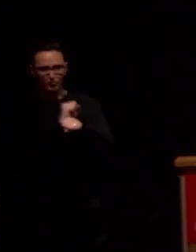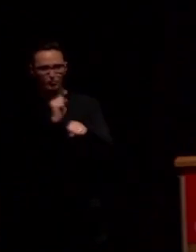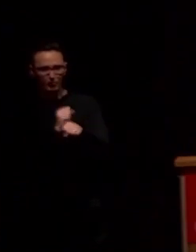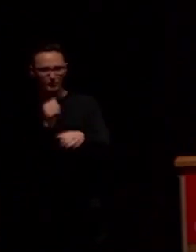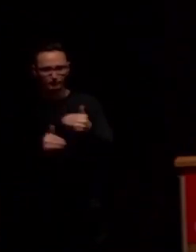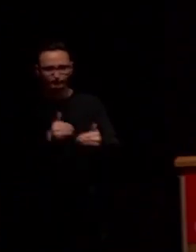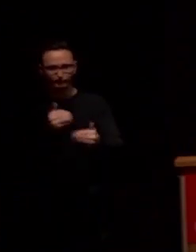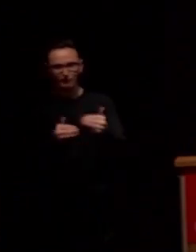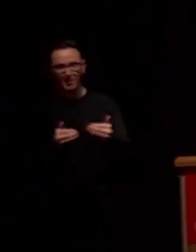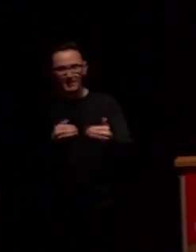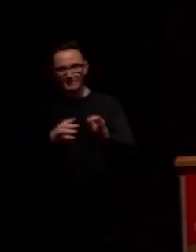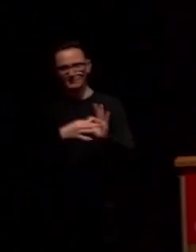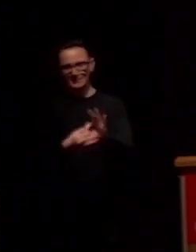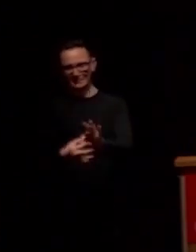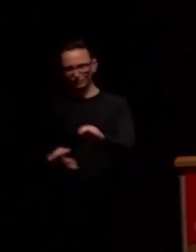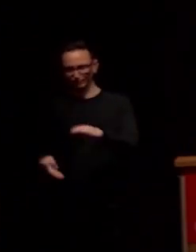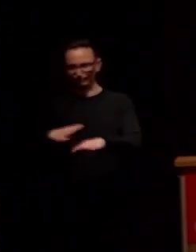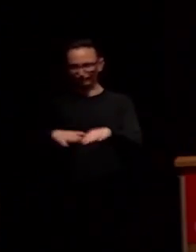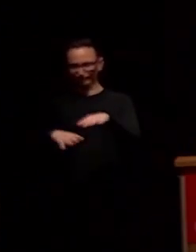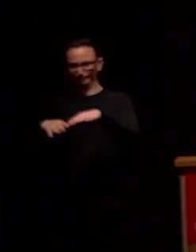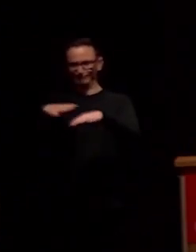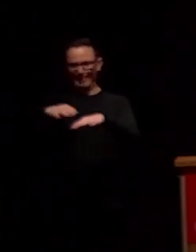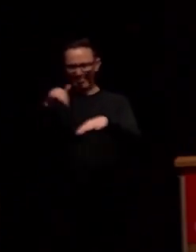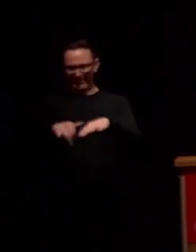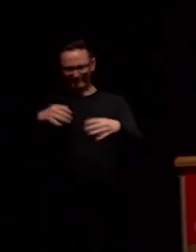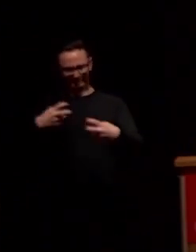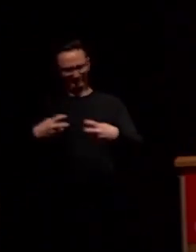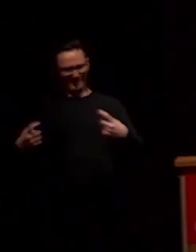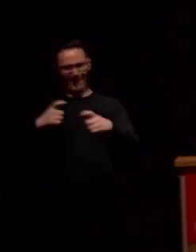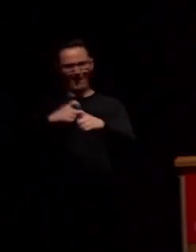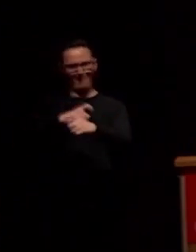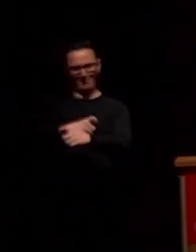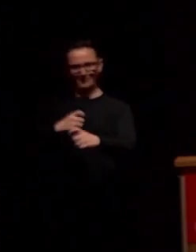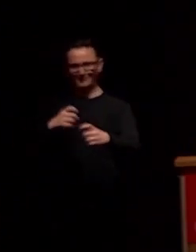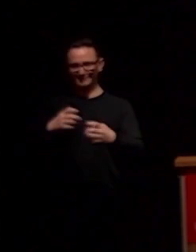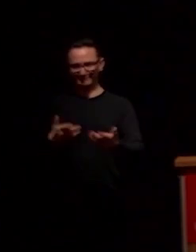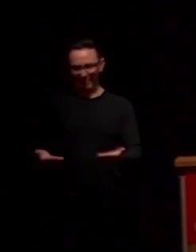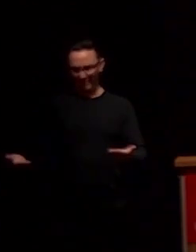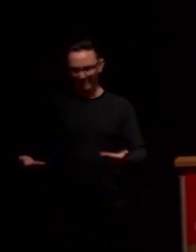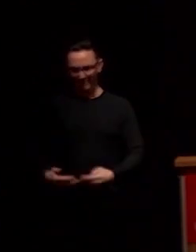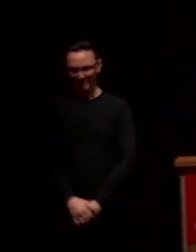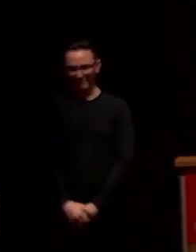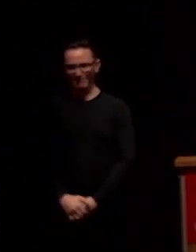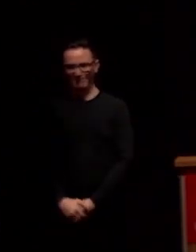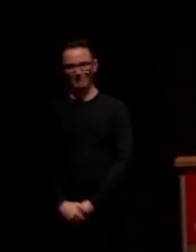and specifically, how can you work to address these complex factors?